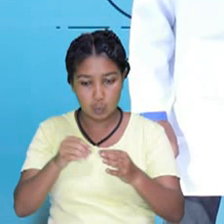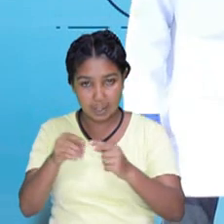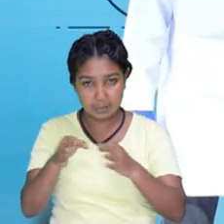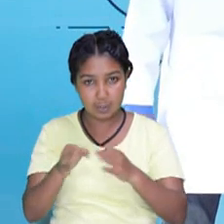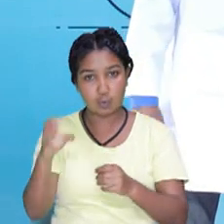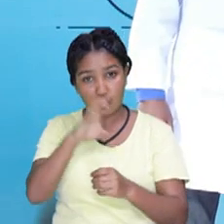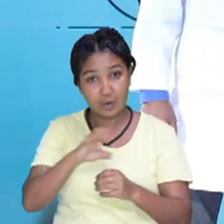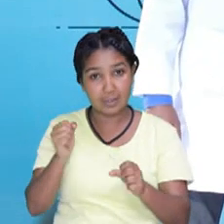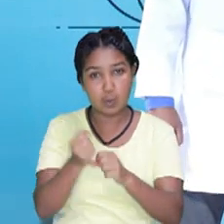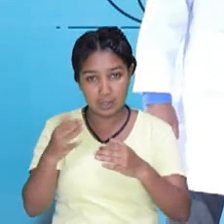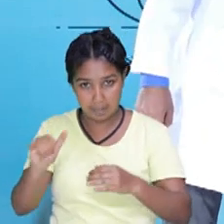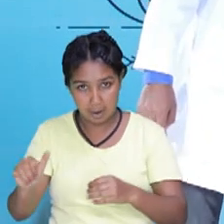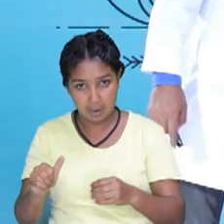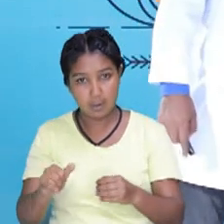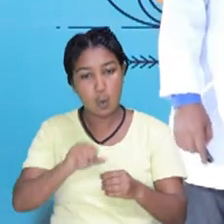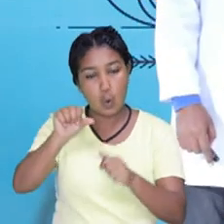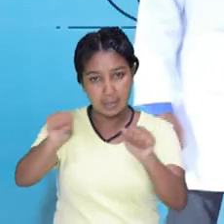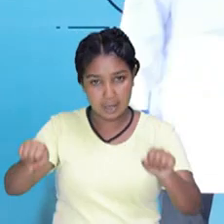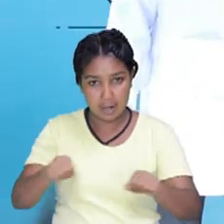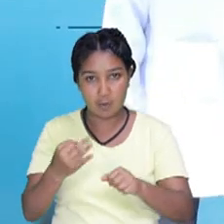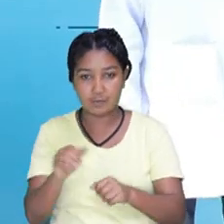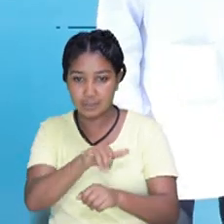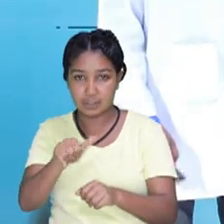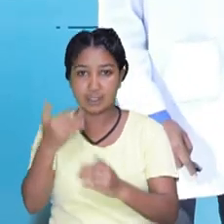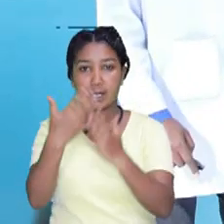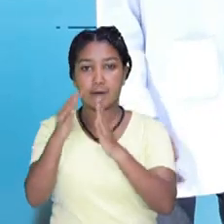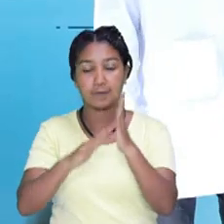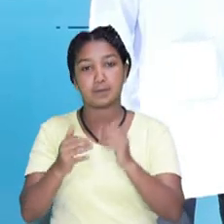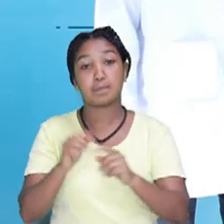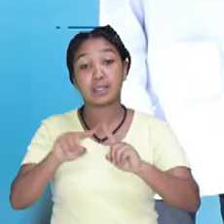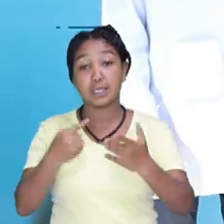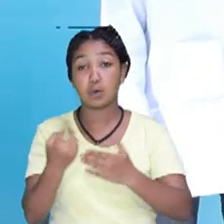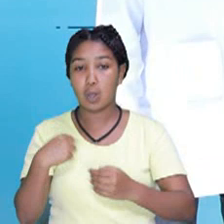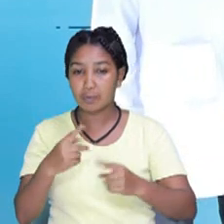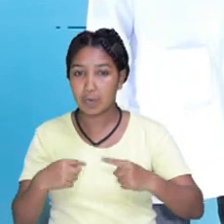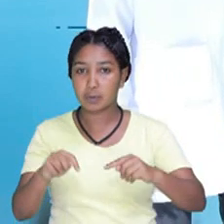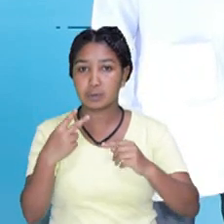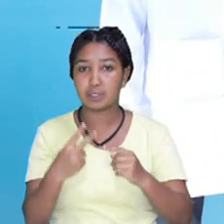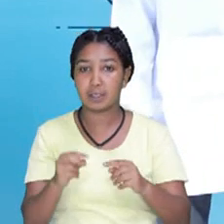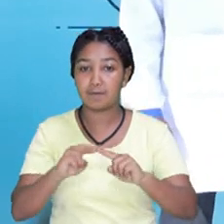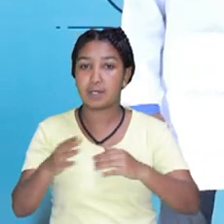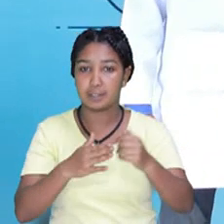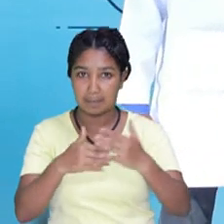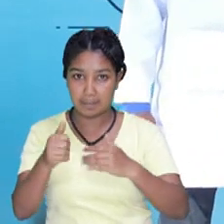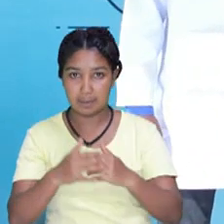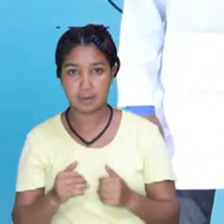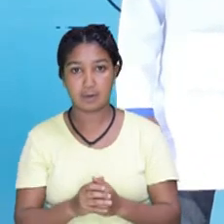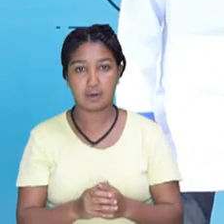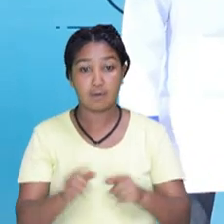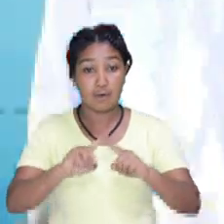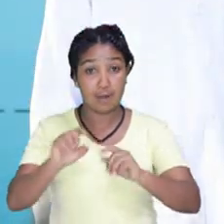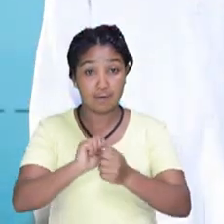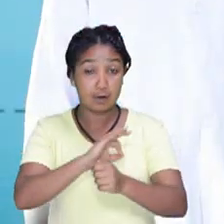to find the work done or the area of such graphs. But here we are trying to see a very simple